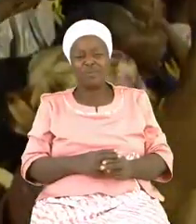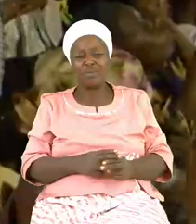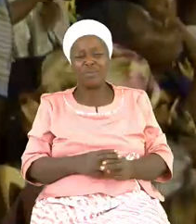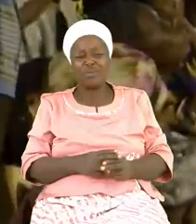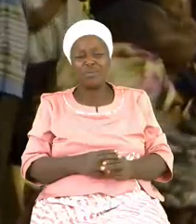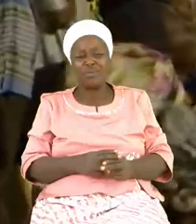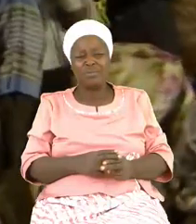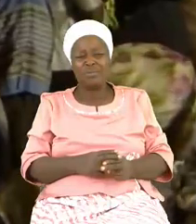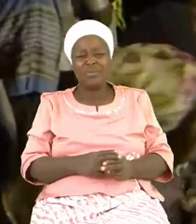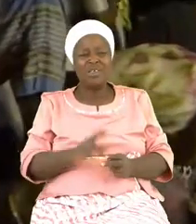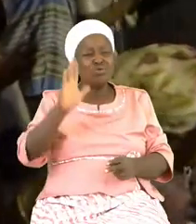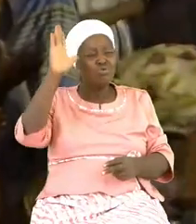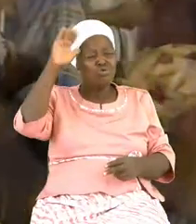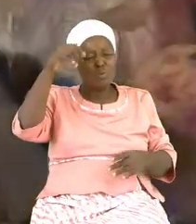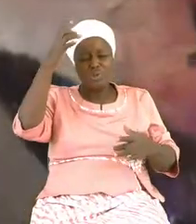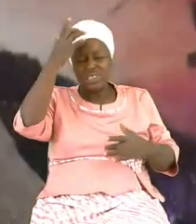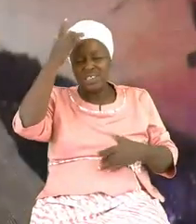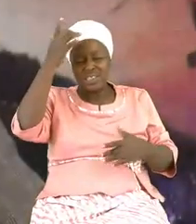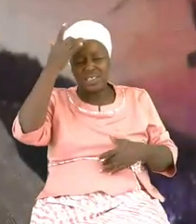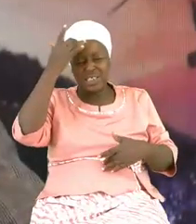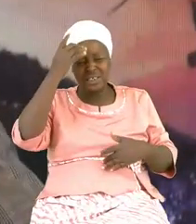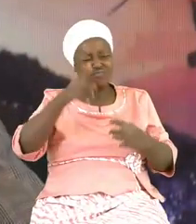Incurable disease, vanish away.